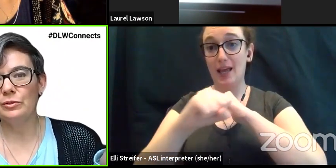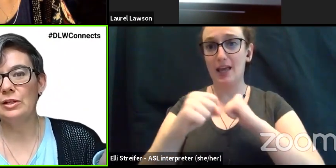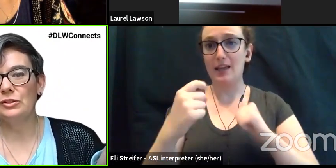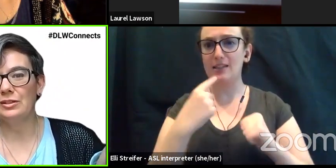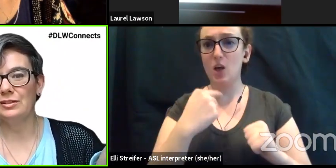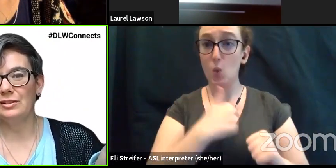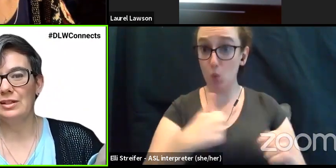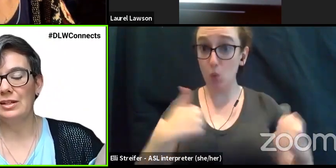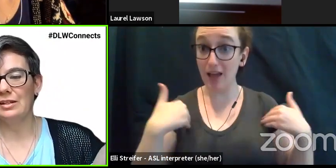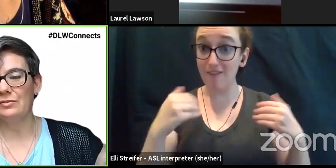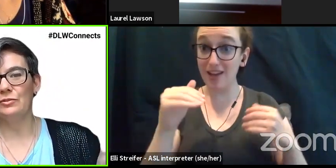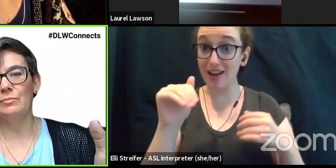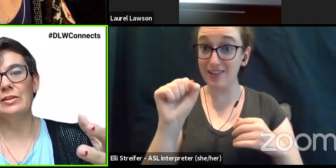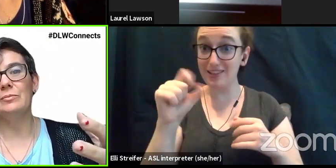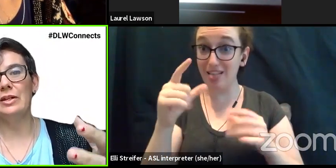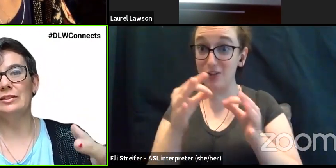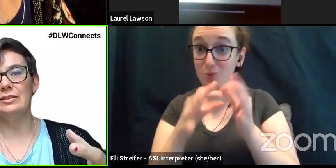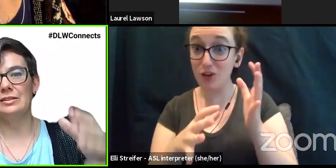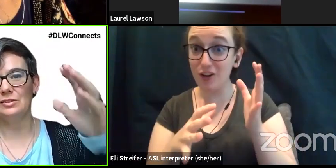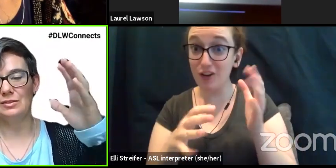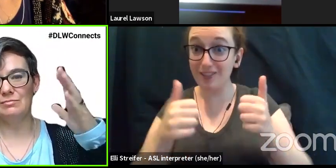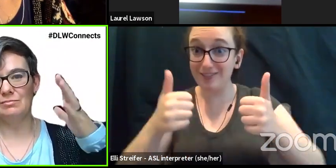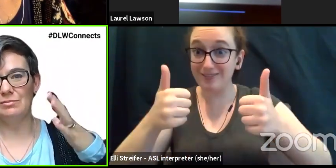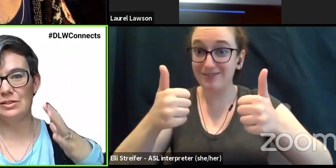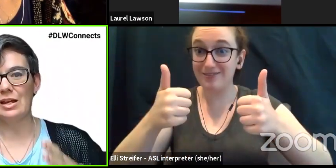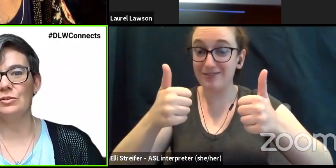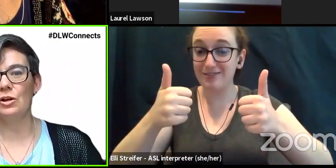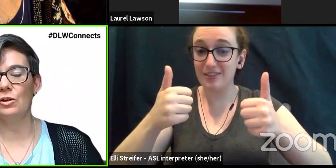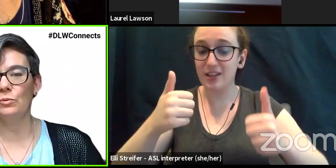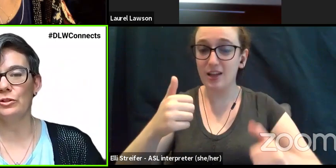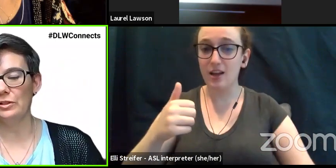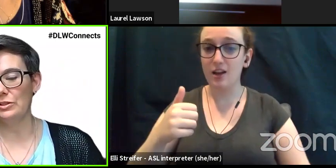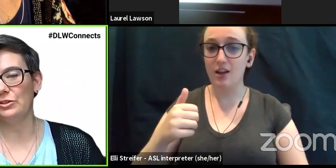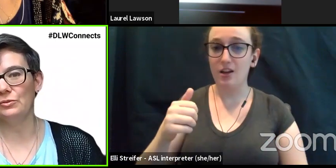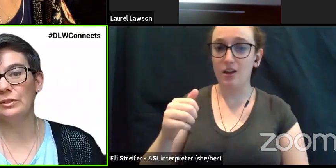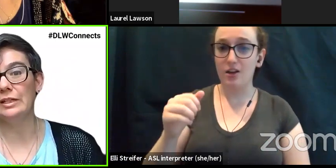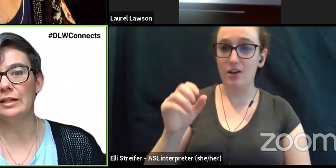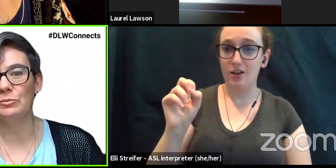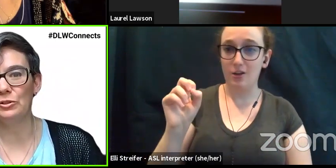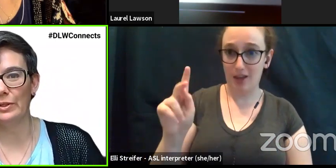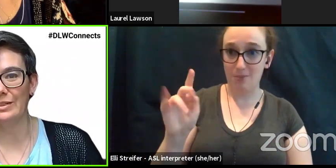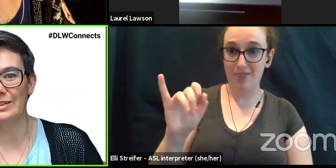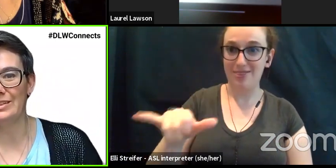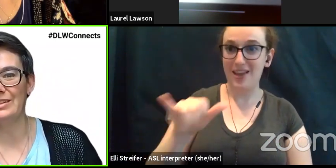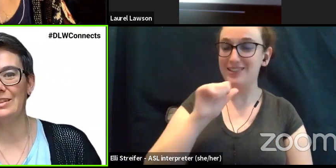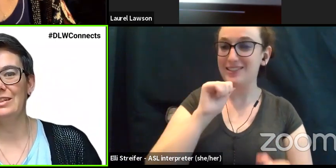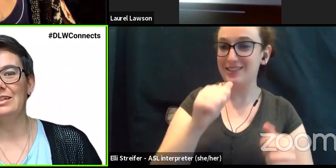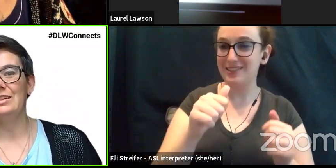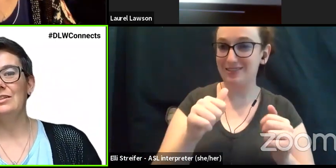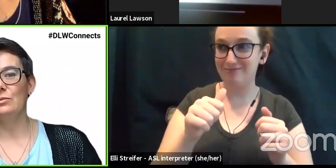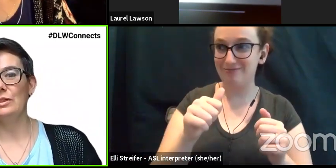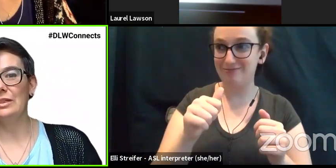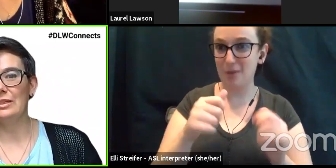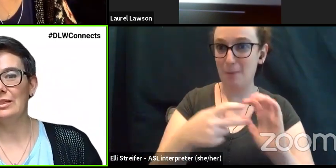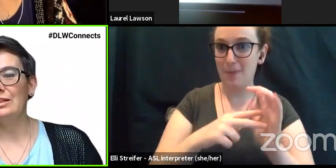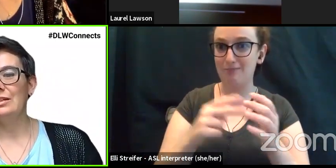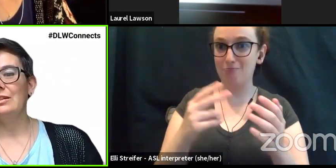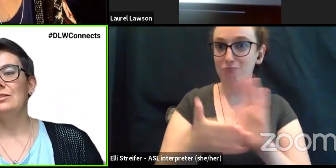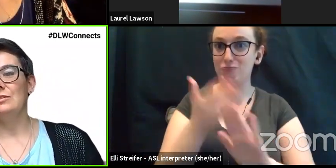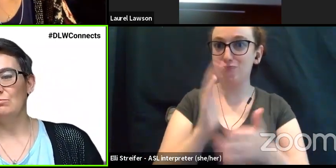one production. And I'd have to remind them that that doesn't discount all the work you need to do leading up to it to